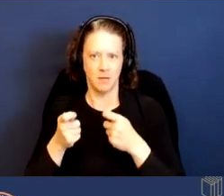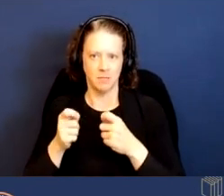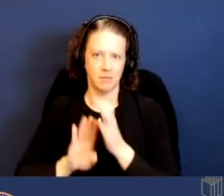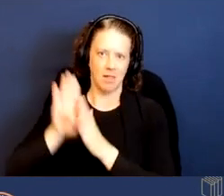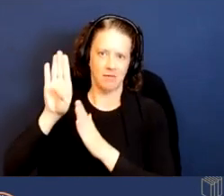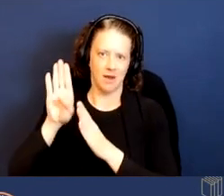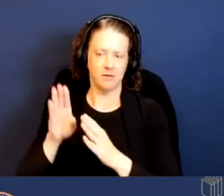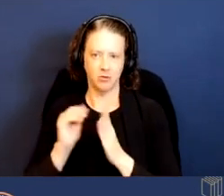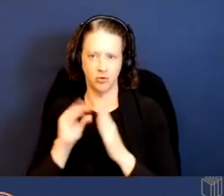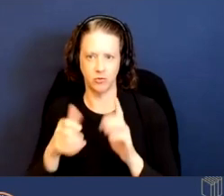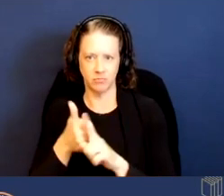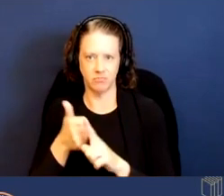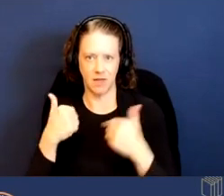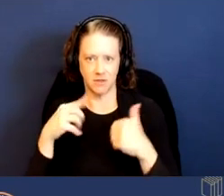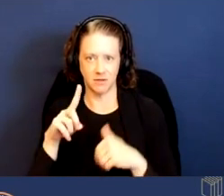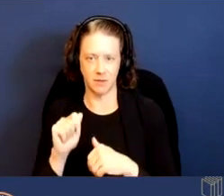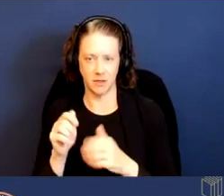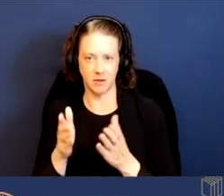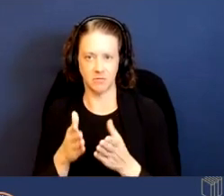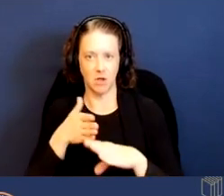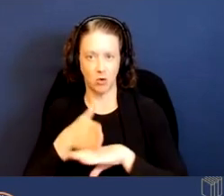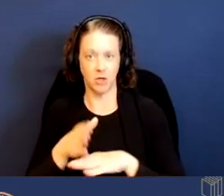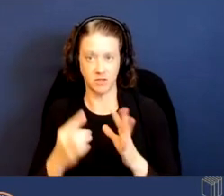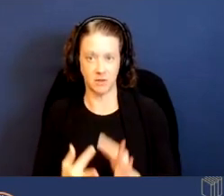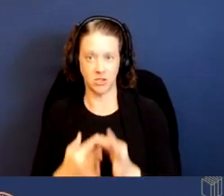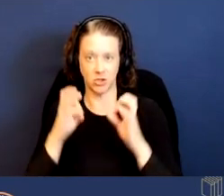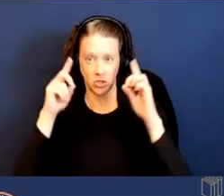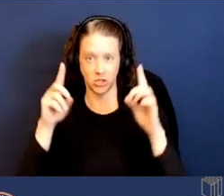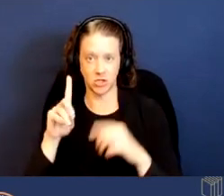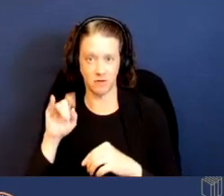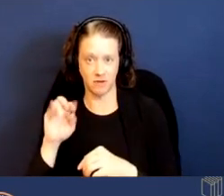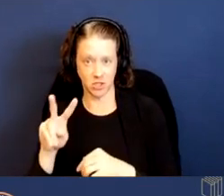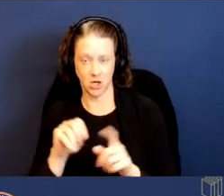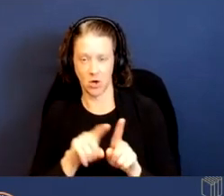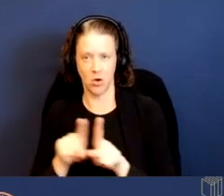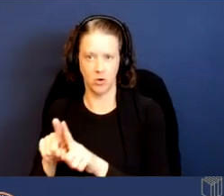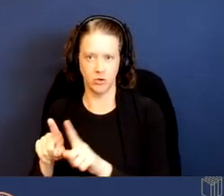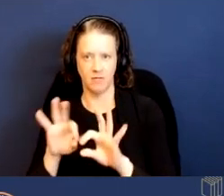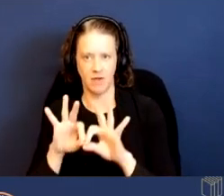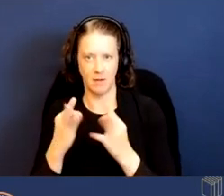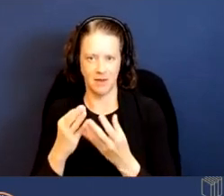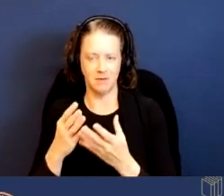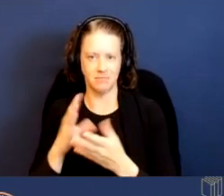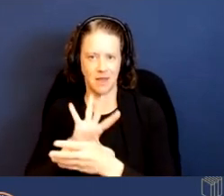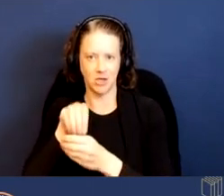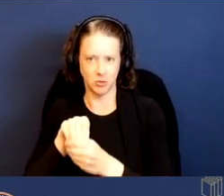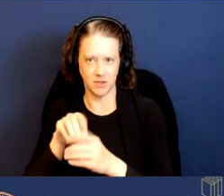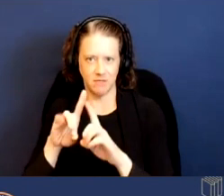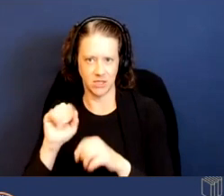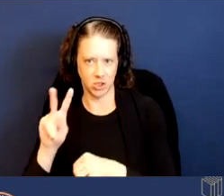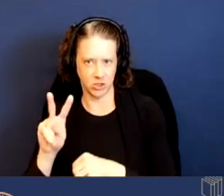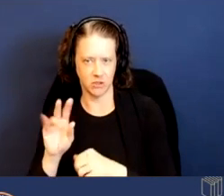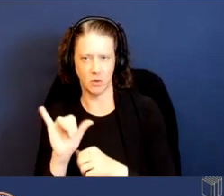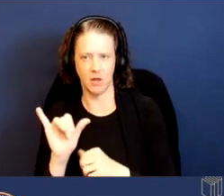disabilities, across the special education division, but also with the family engagement division as well. And so, be